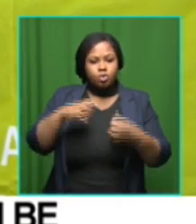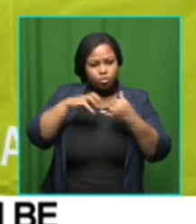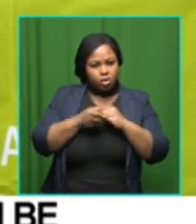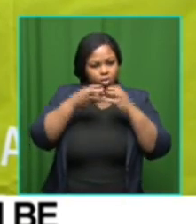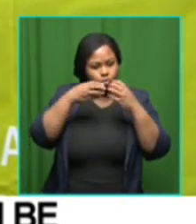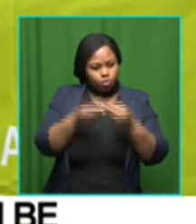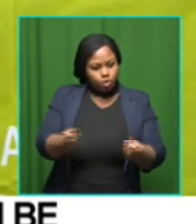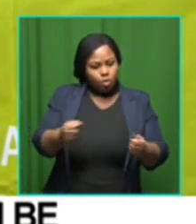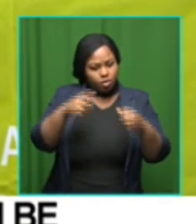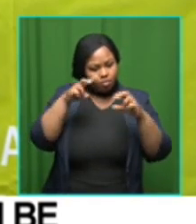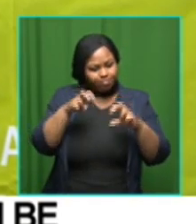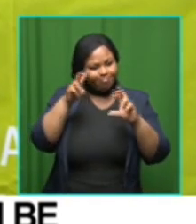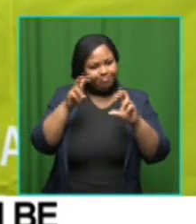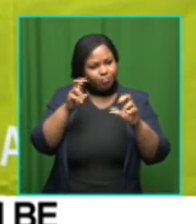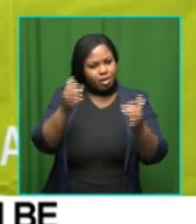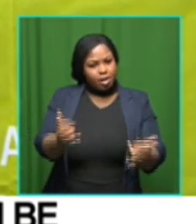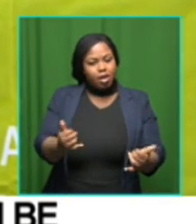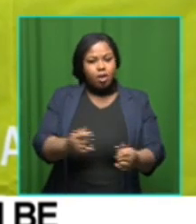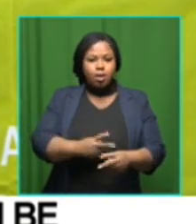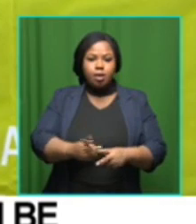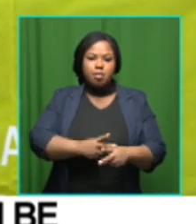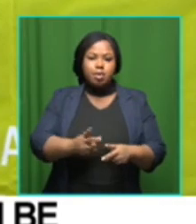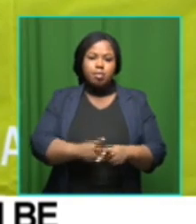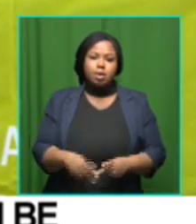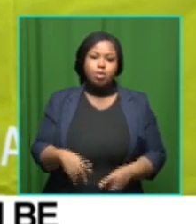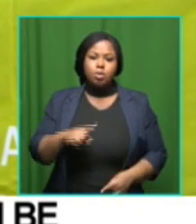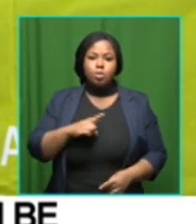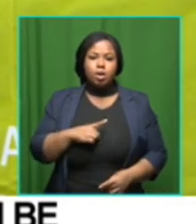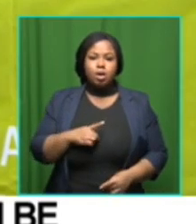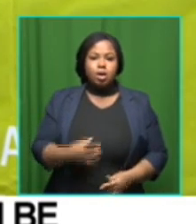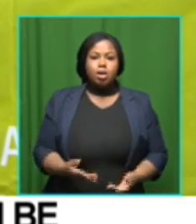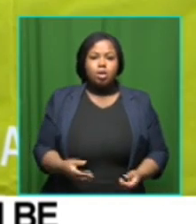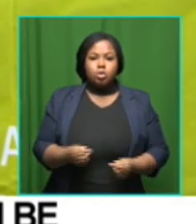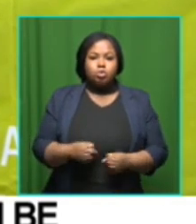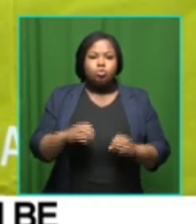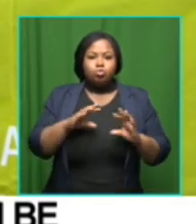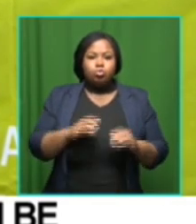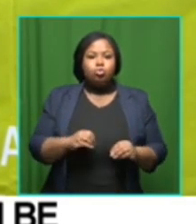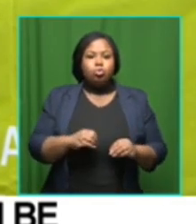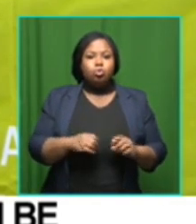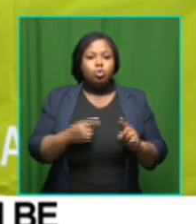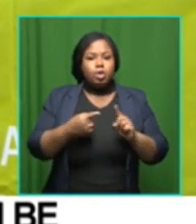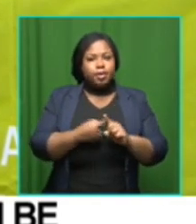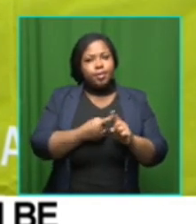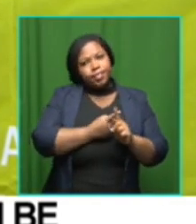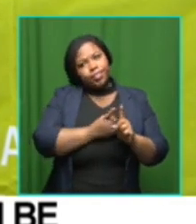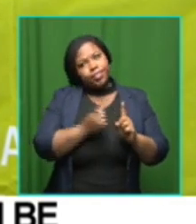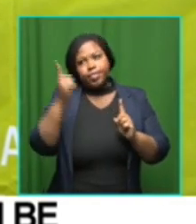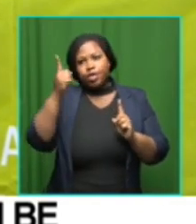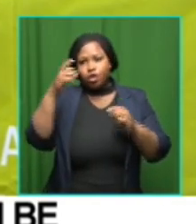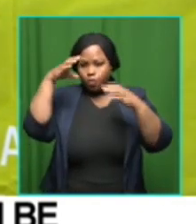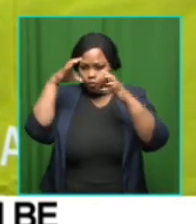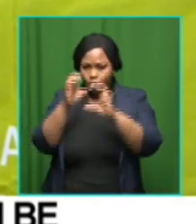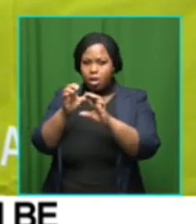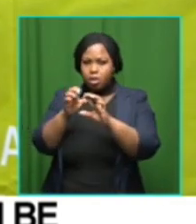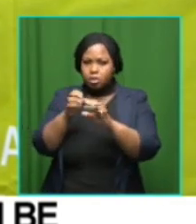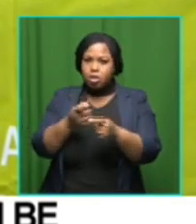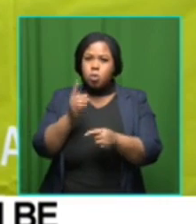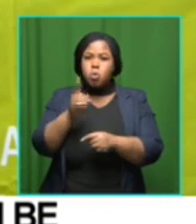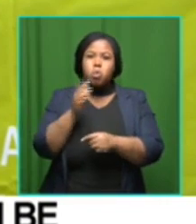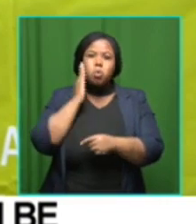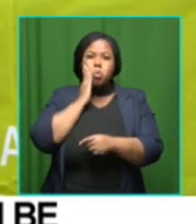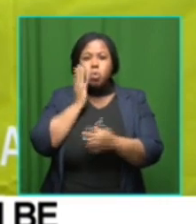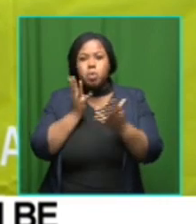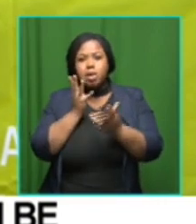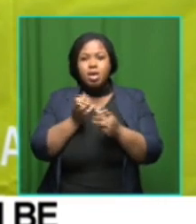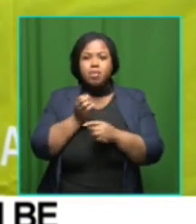situation, we're now preparing. So sometimes we stop focusing on what we have. We focus on what might go wrong.